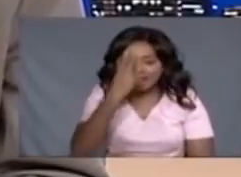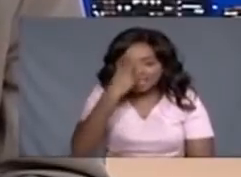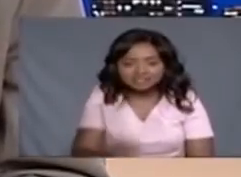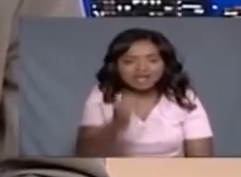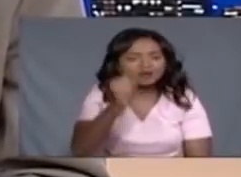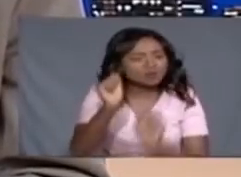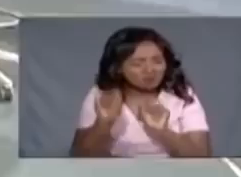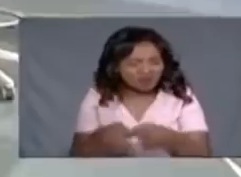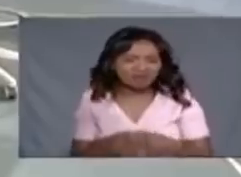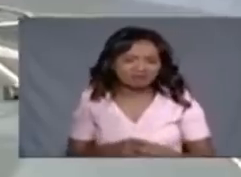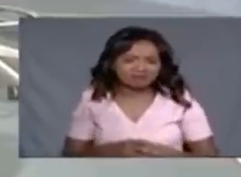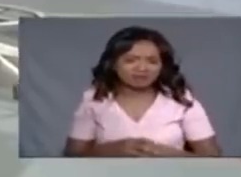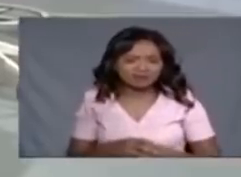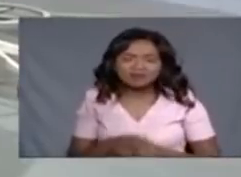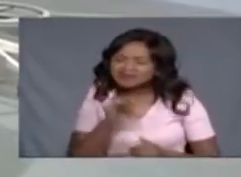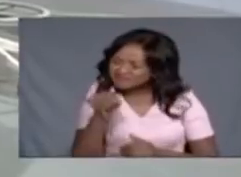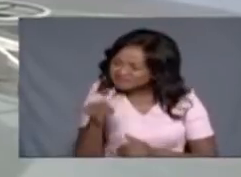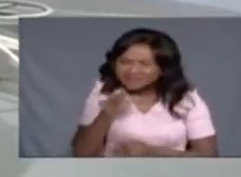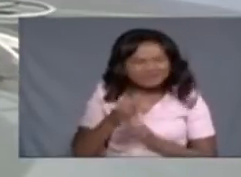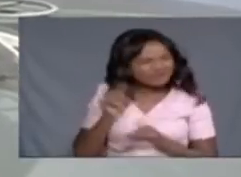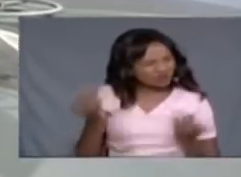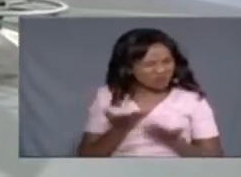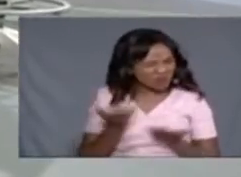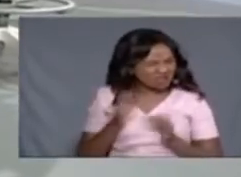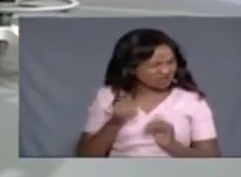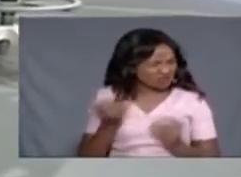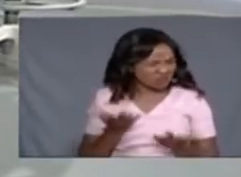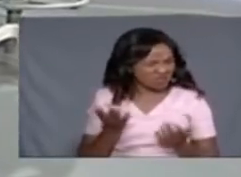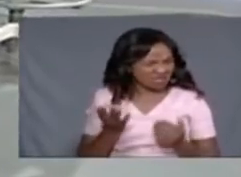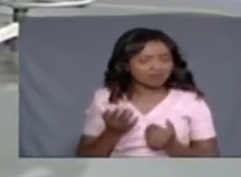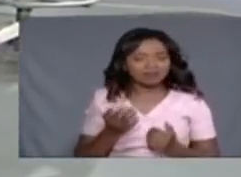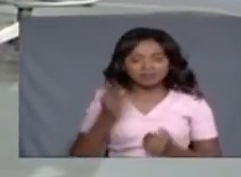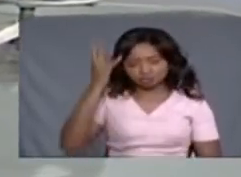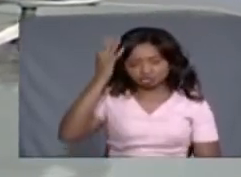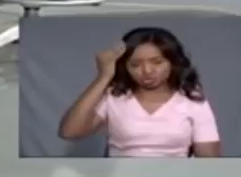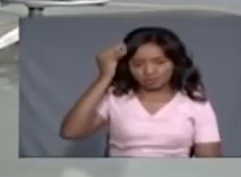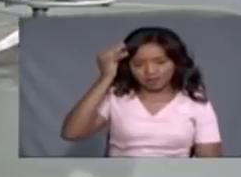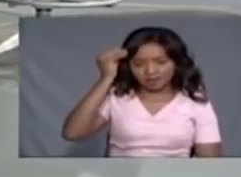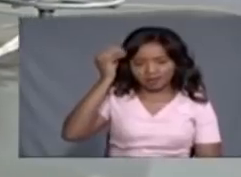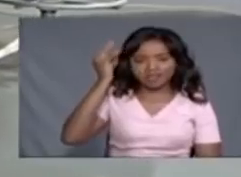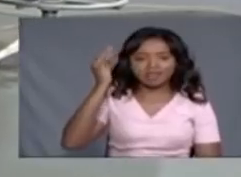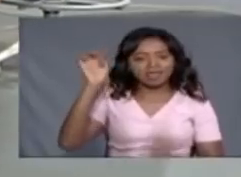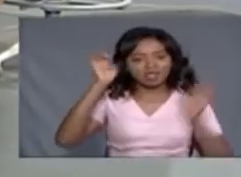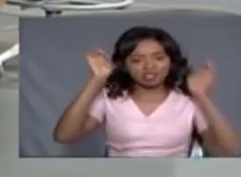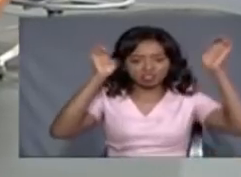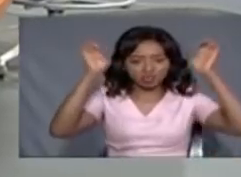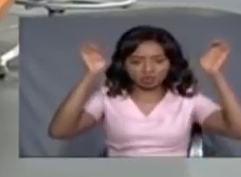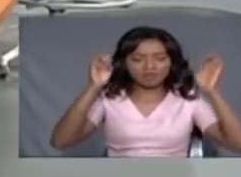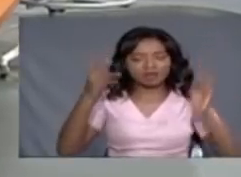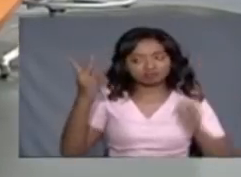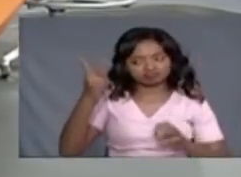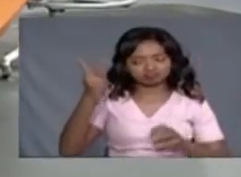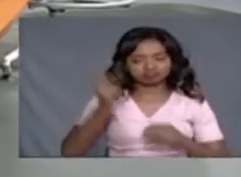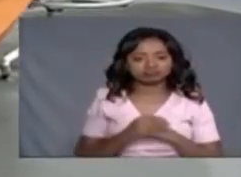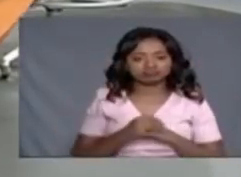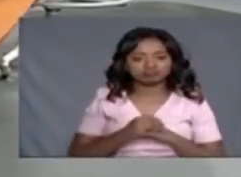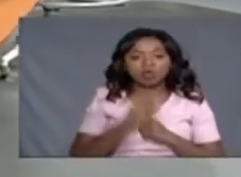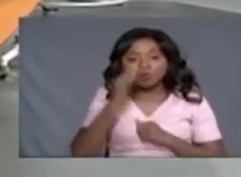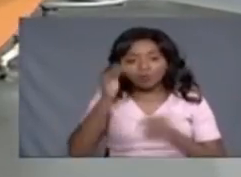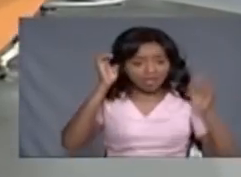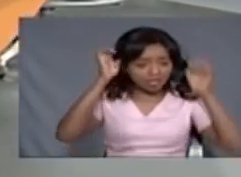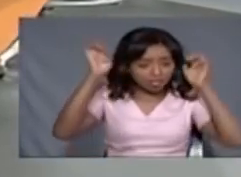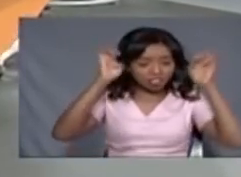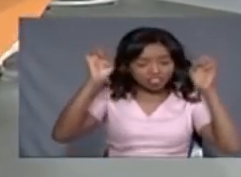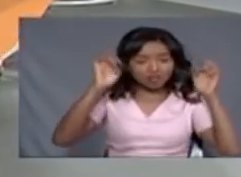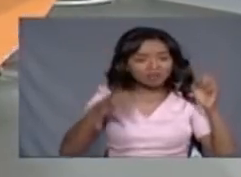from? Possibly Somalia. Somalia, Ethiopia. Wow. Because Ethiopia, there